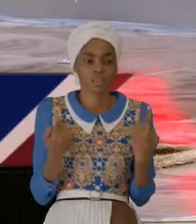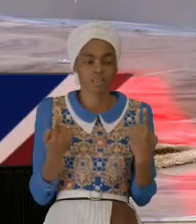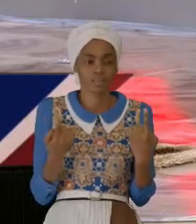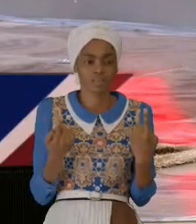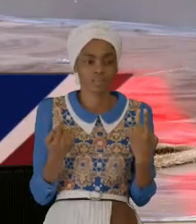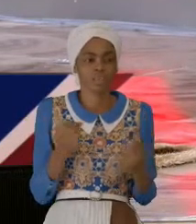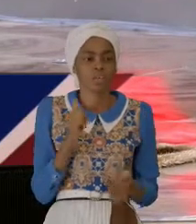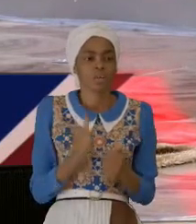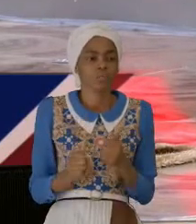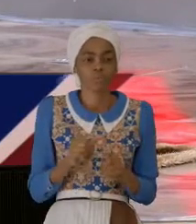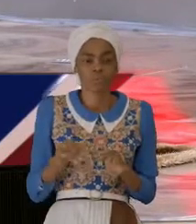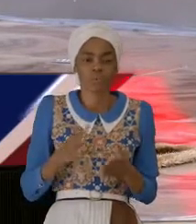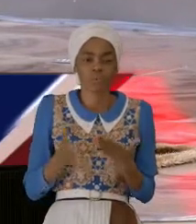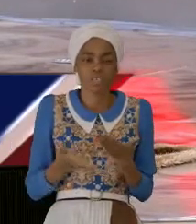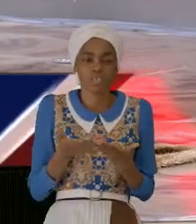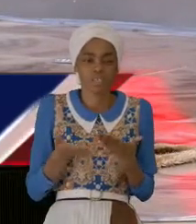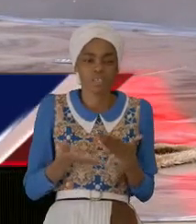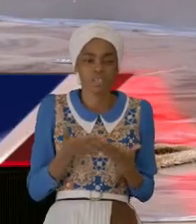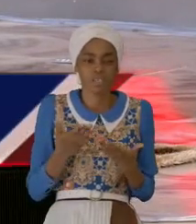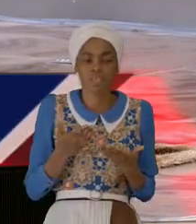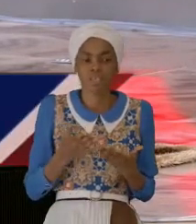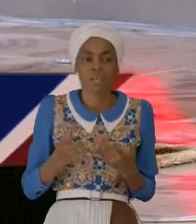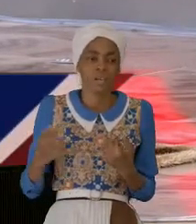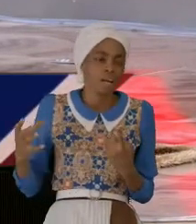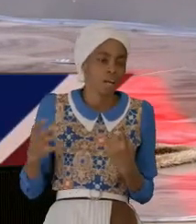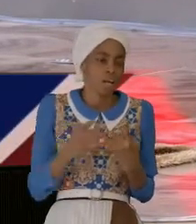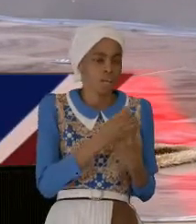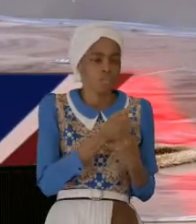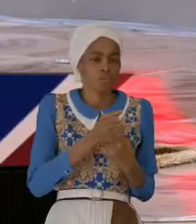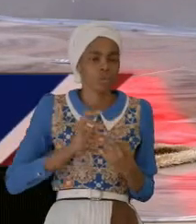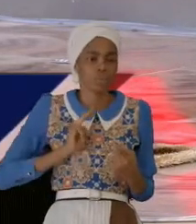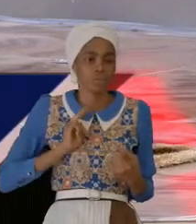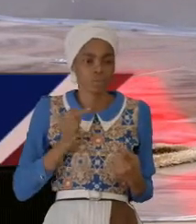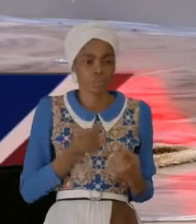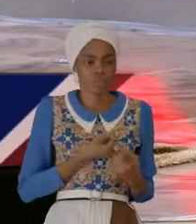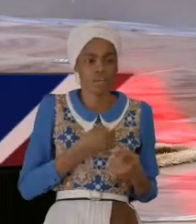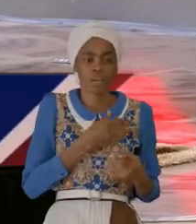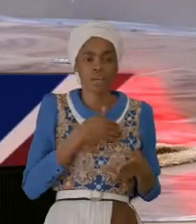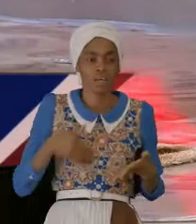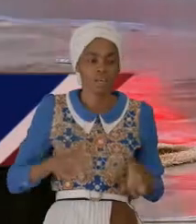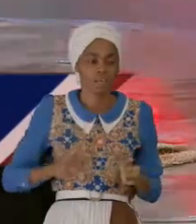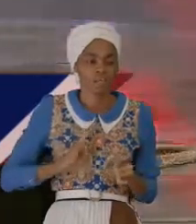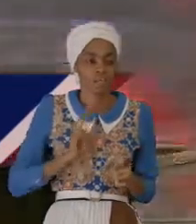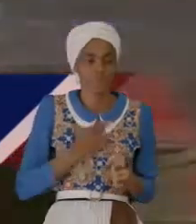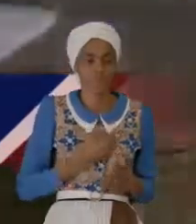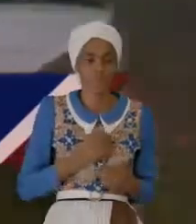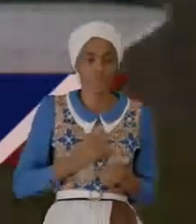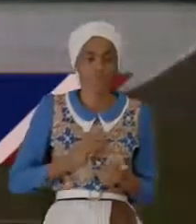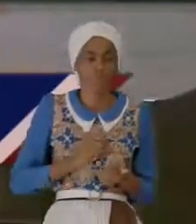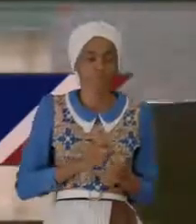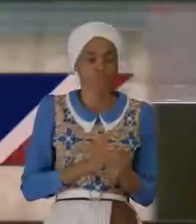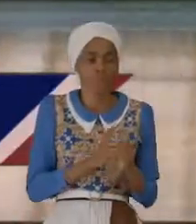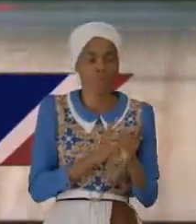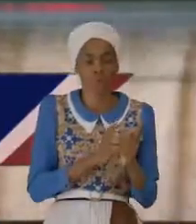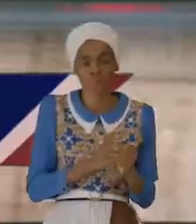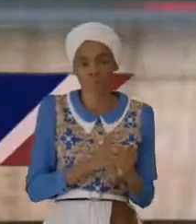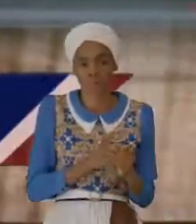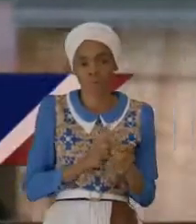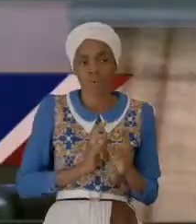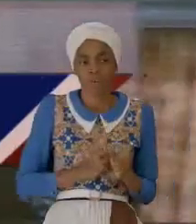with those so easily besage us and let us run run run